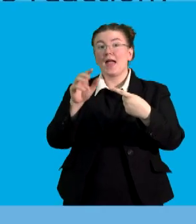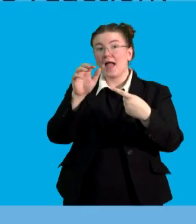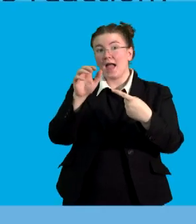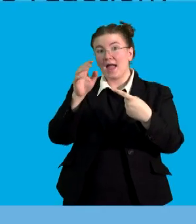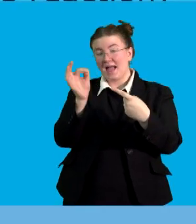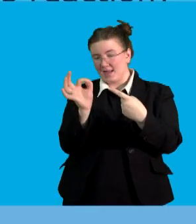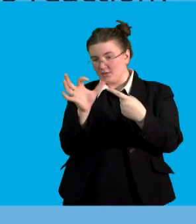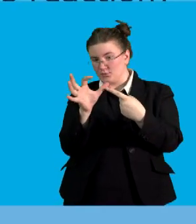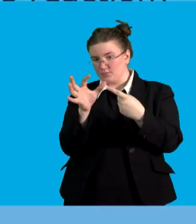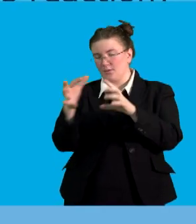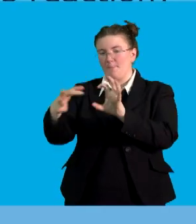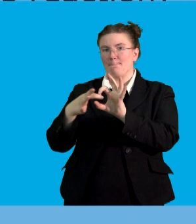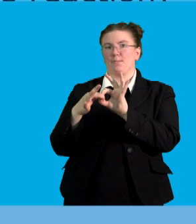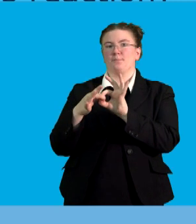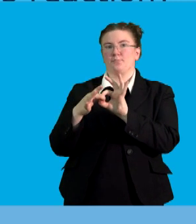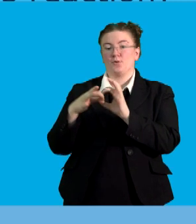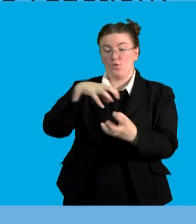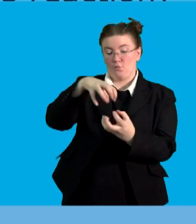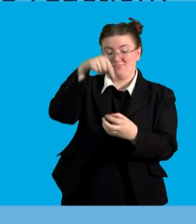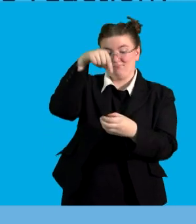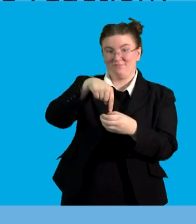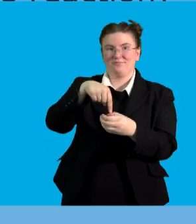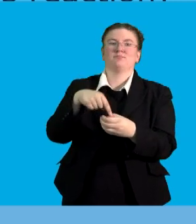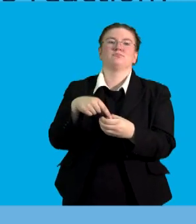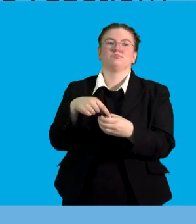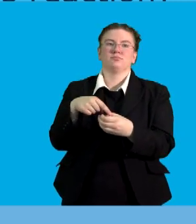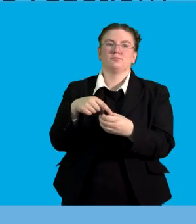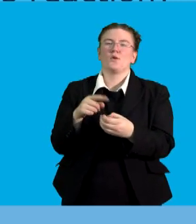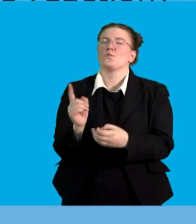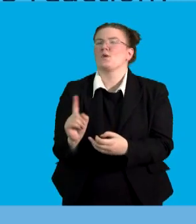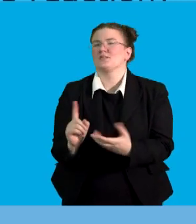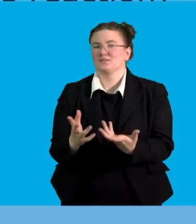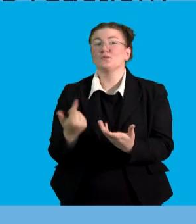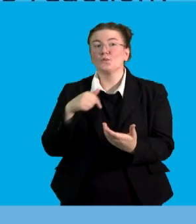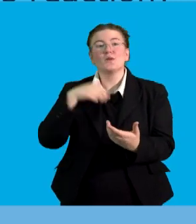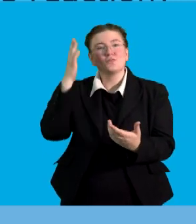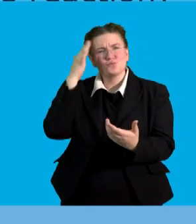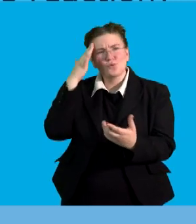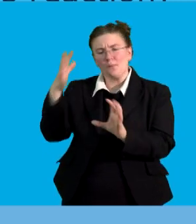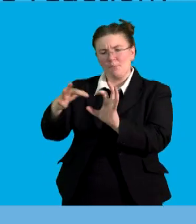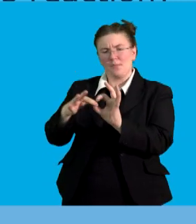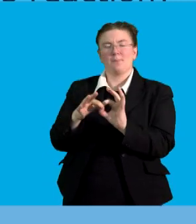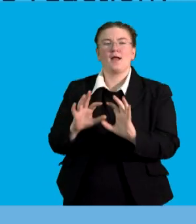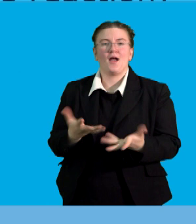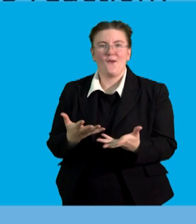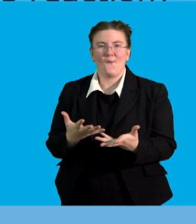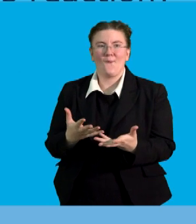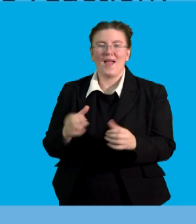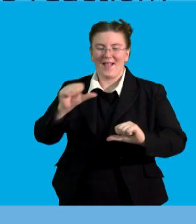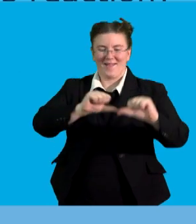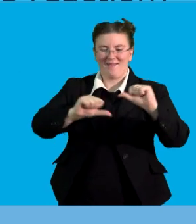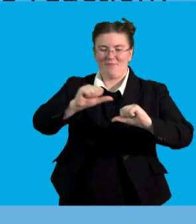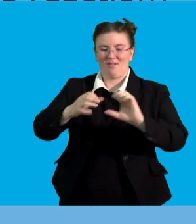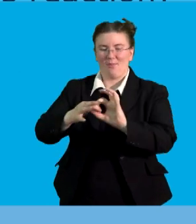what holds the atoms together in a compound? We know that atoms in a compound are held together by chemical bonds.